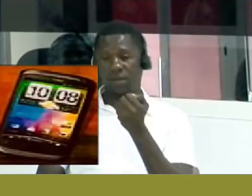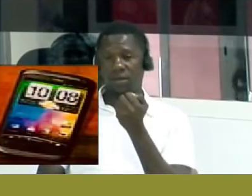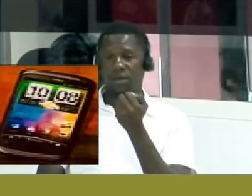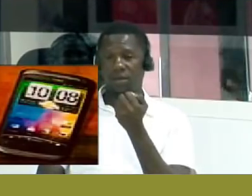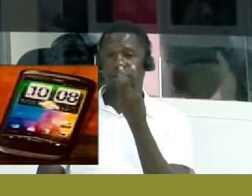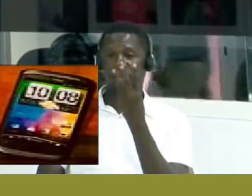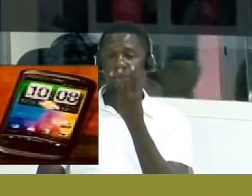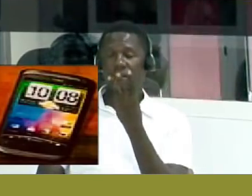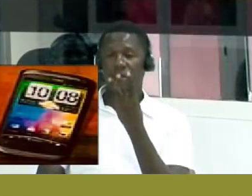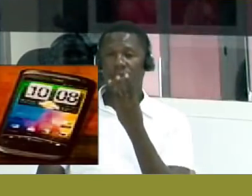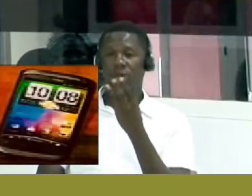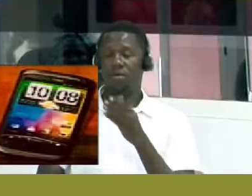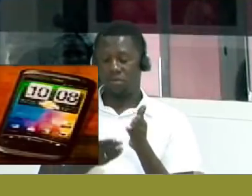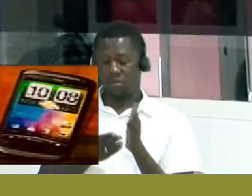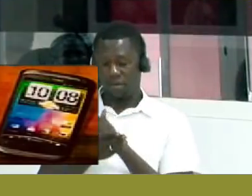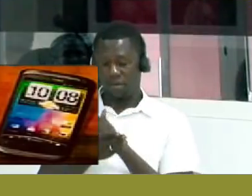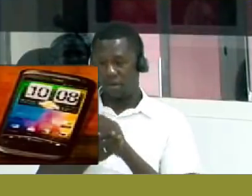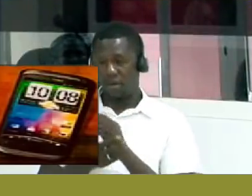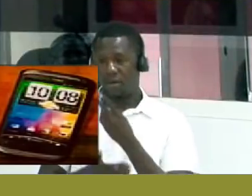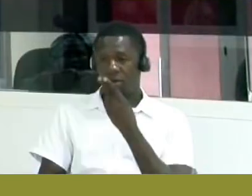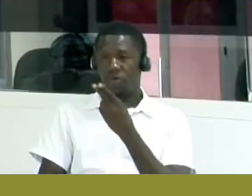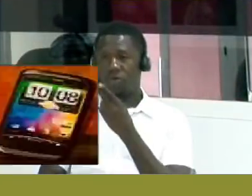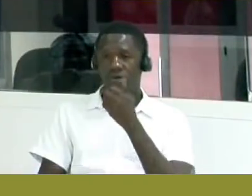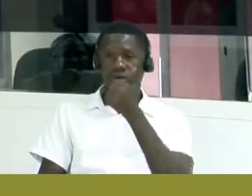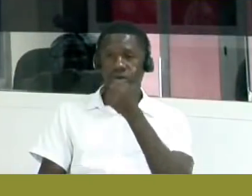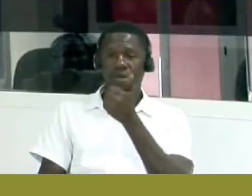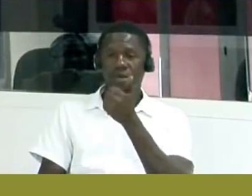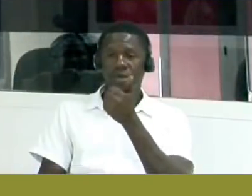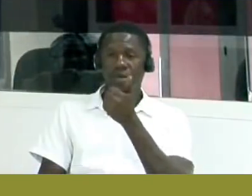page 263. Mr. Chair.